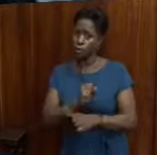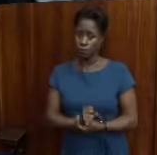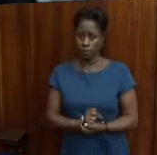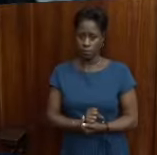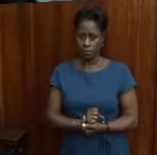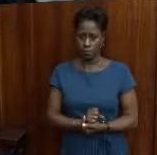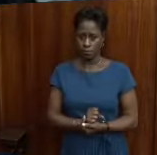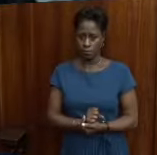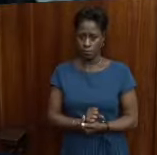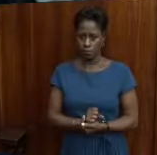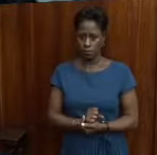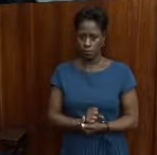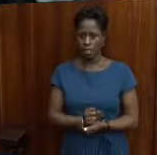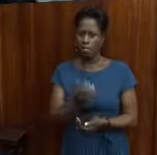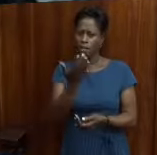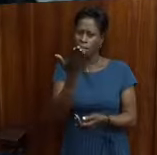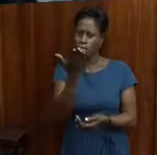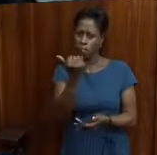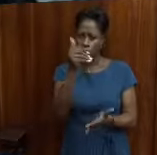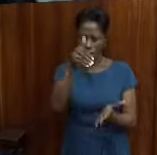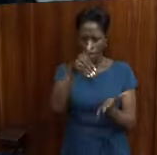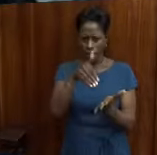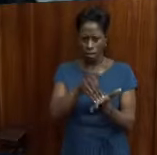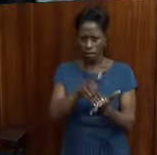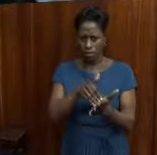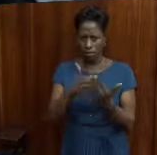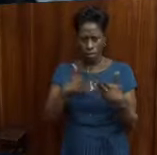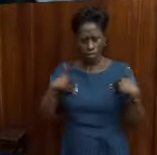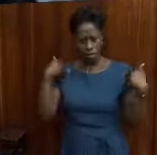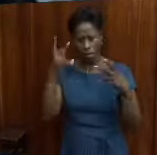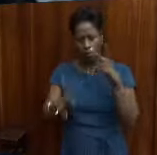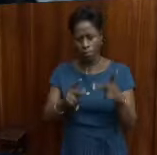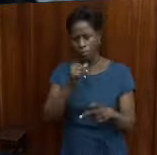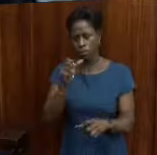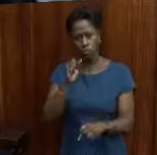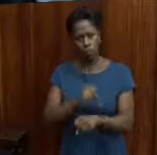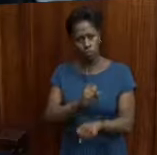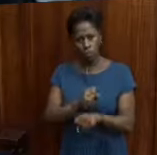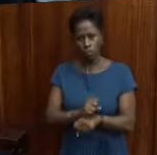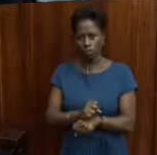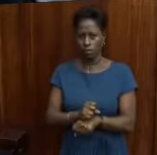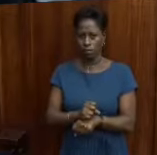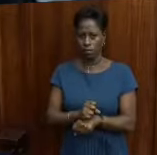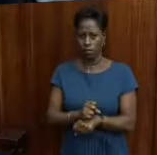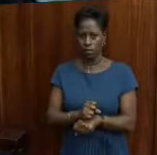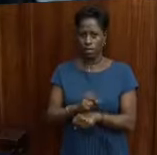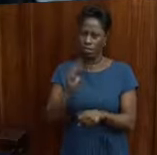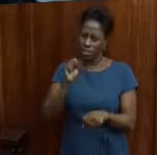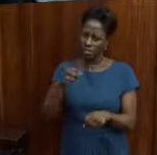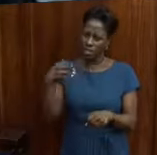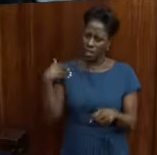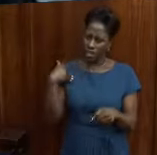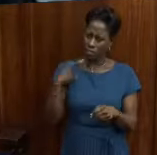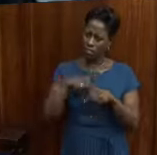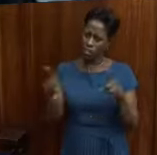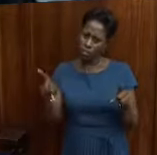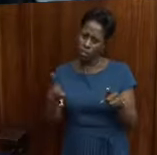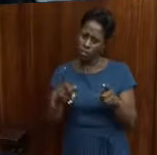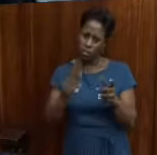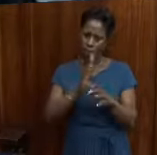with over 15,000 young people unemployed, despite several related youth-related business